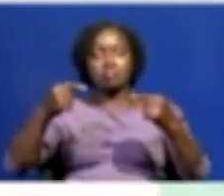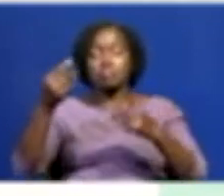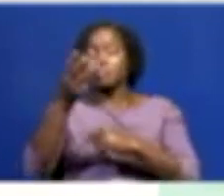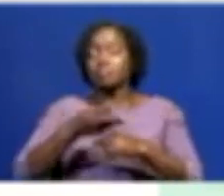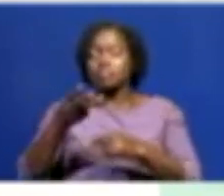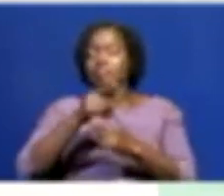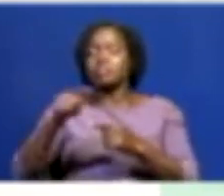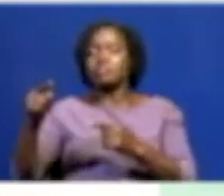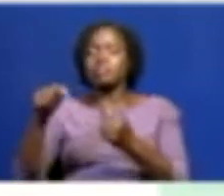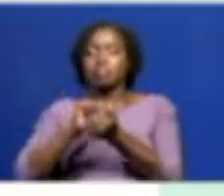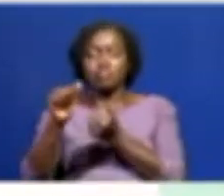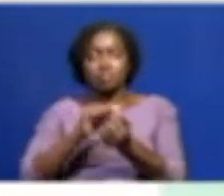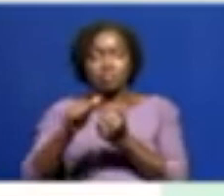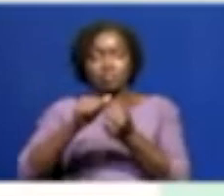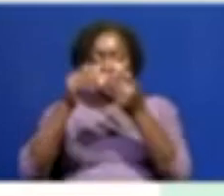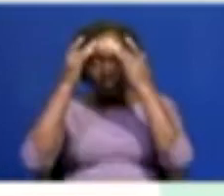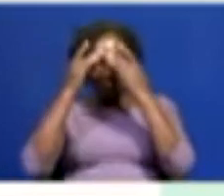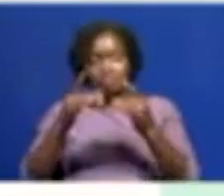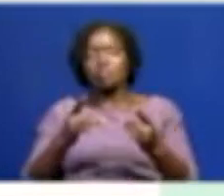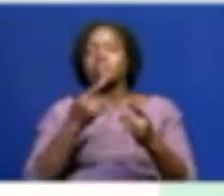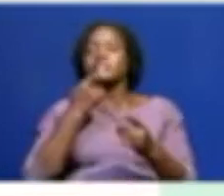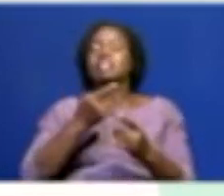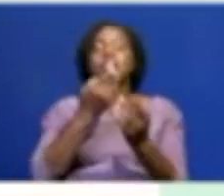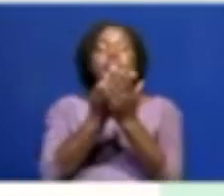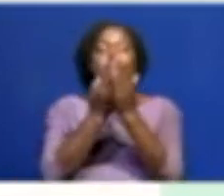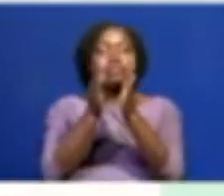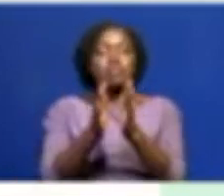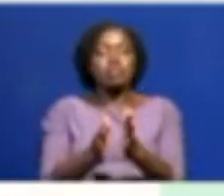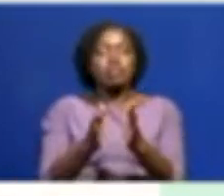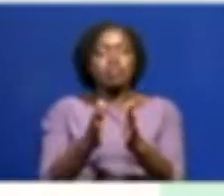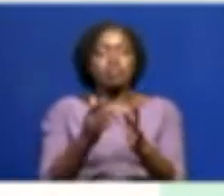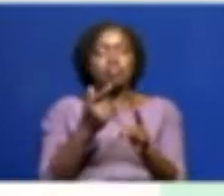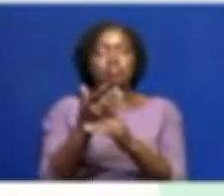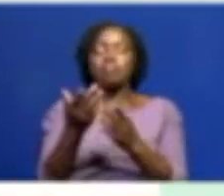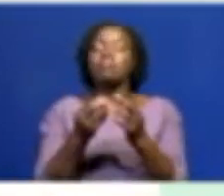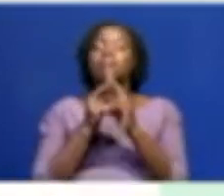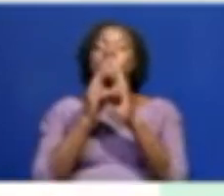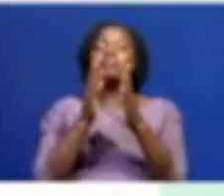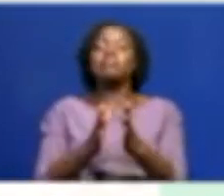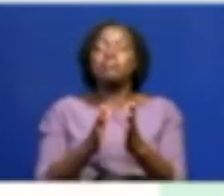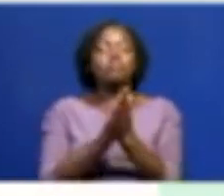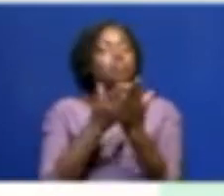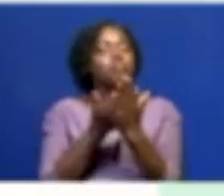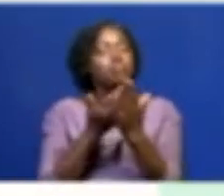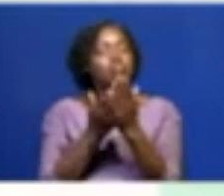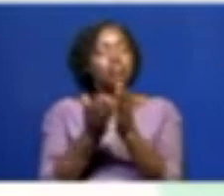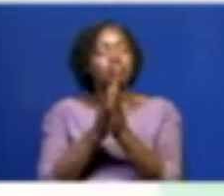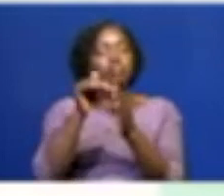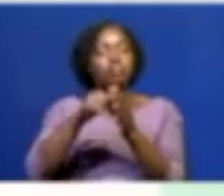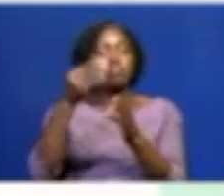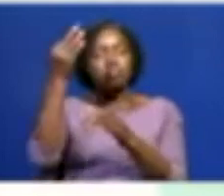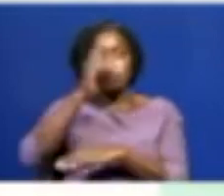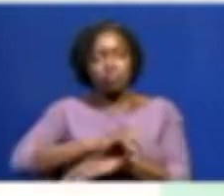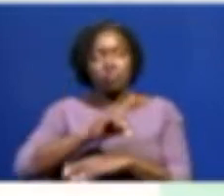Wednesday to Friday. In his ruling, the judge directed the petitioners to instead serve the respondents with a petition within 3 days and